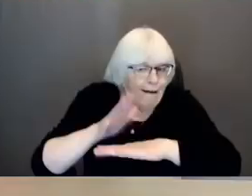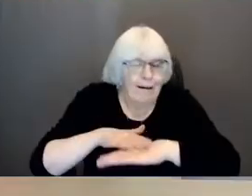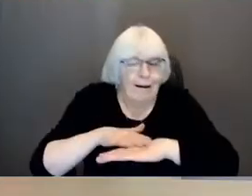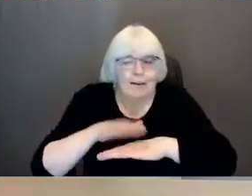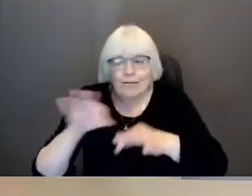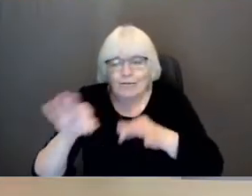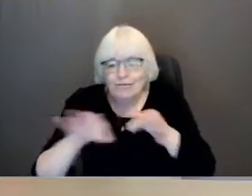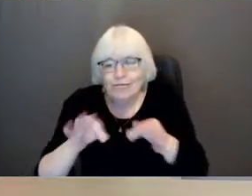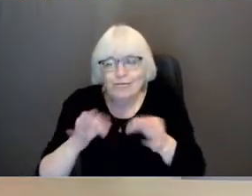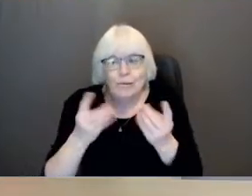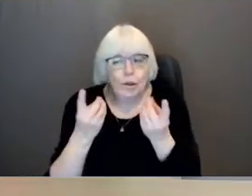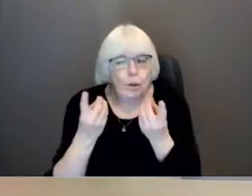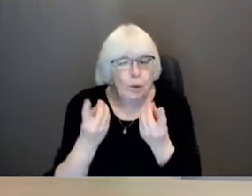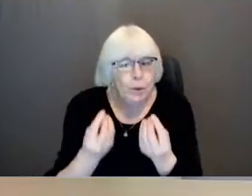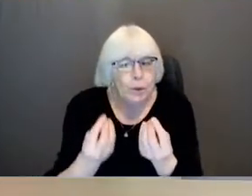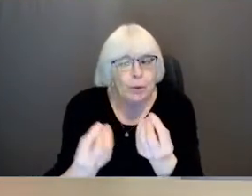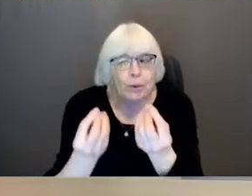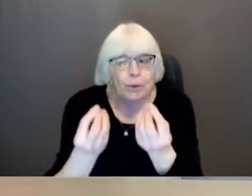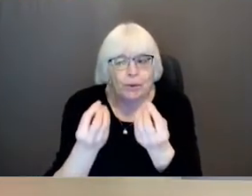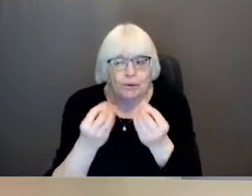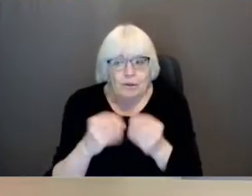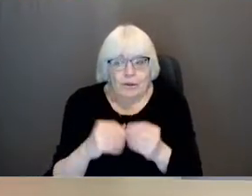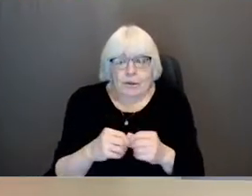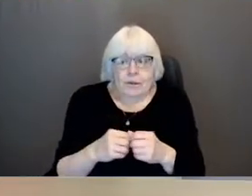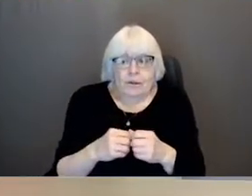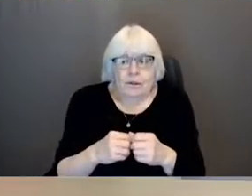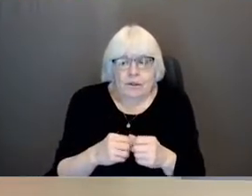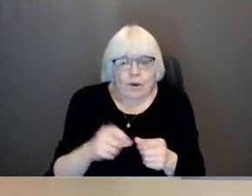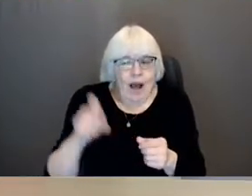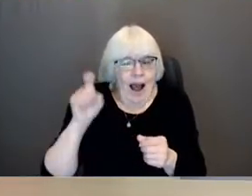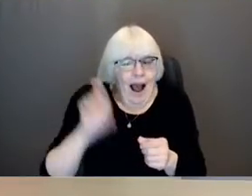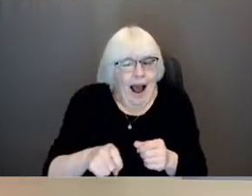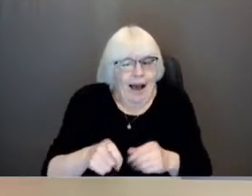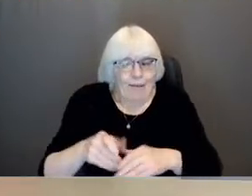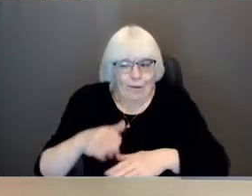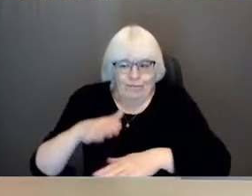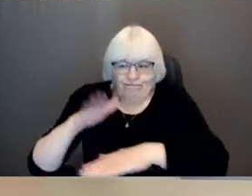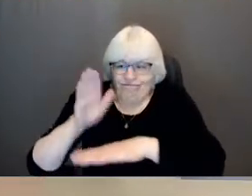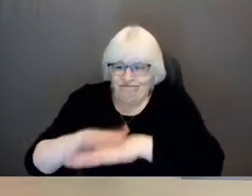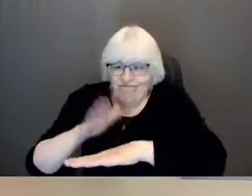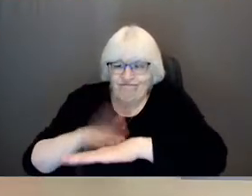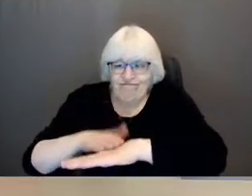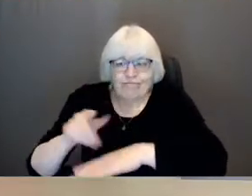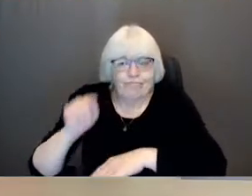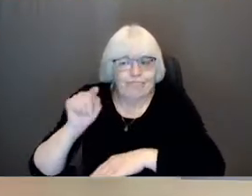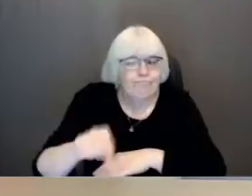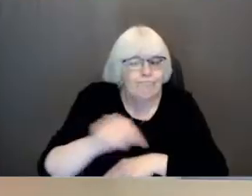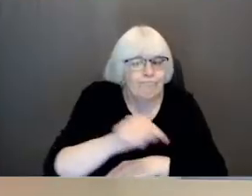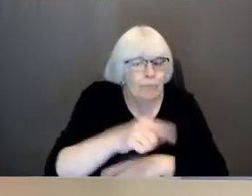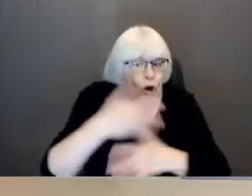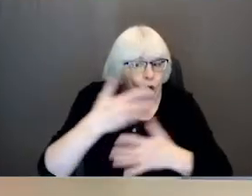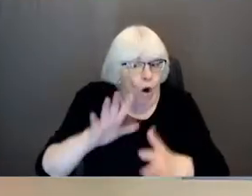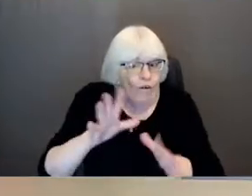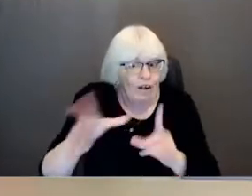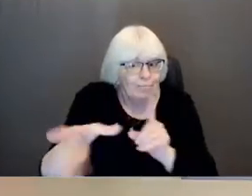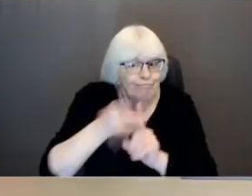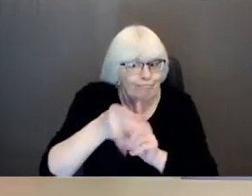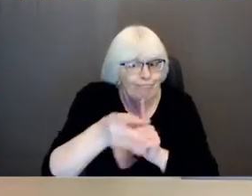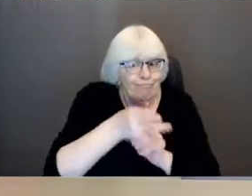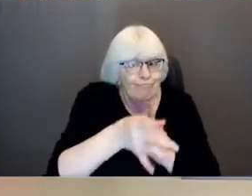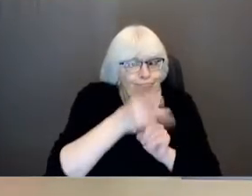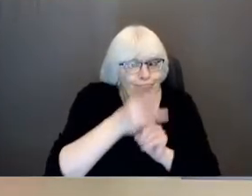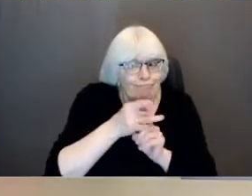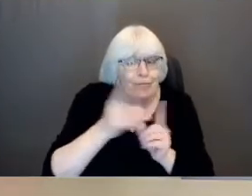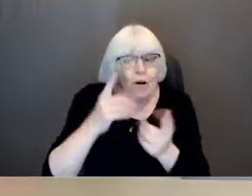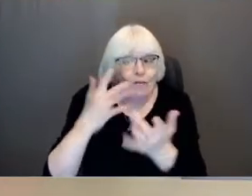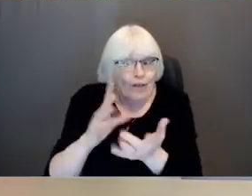close contact. And they'll also identify if there's some that need further follow-up, who may be healthcare